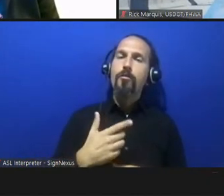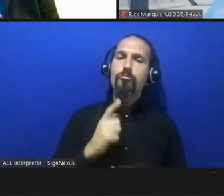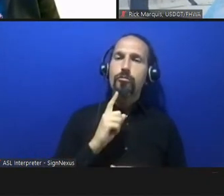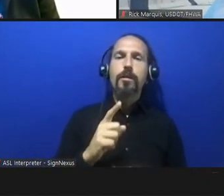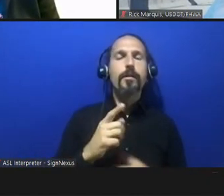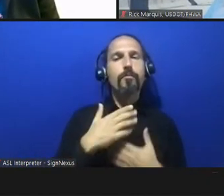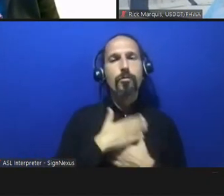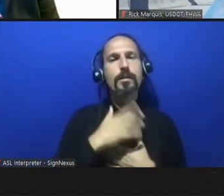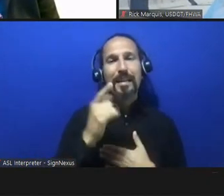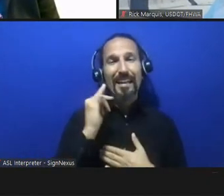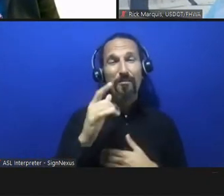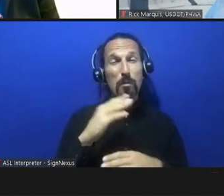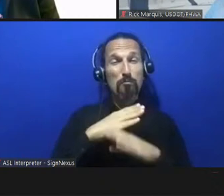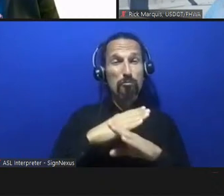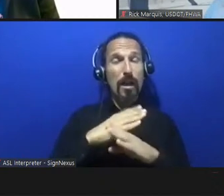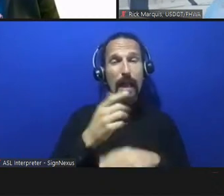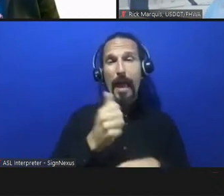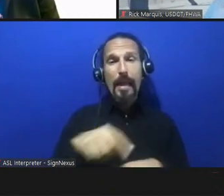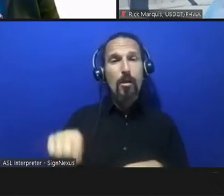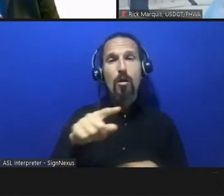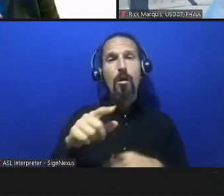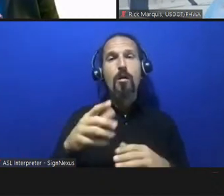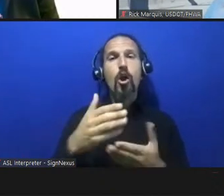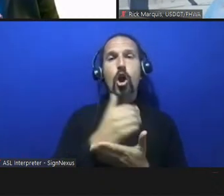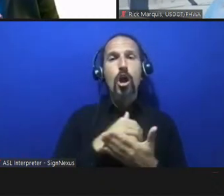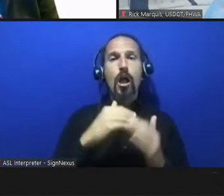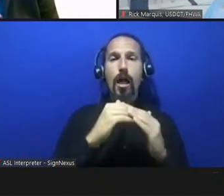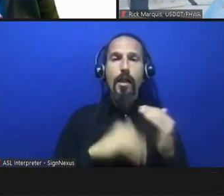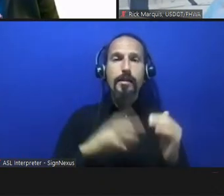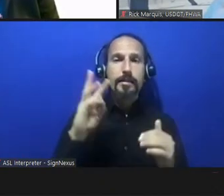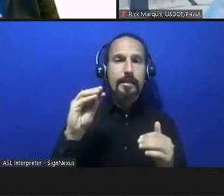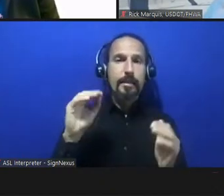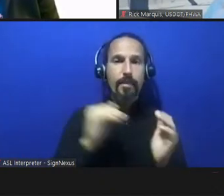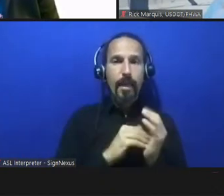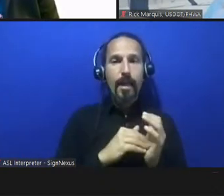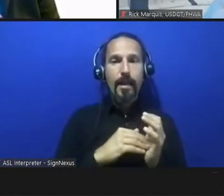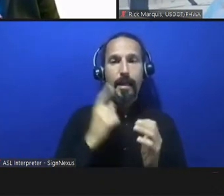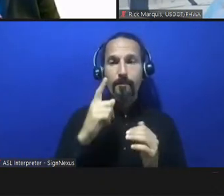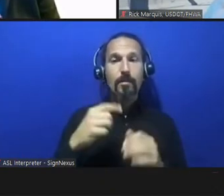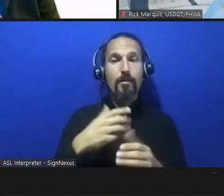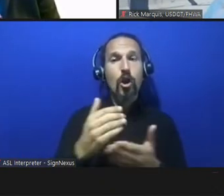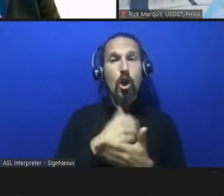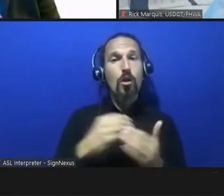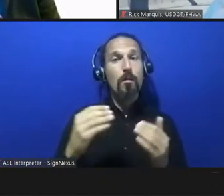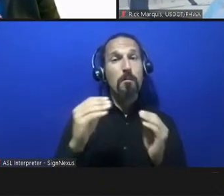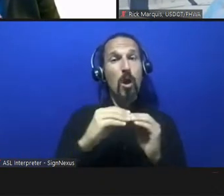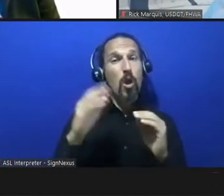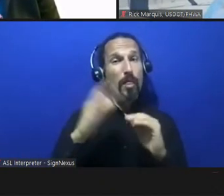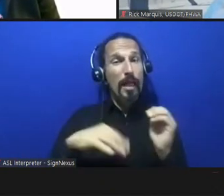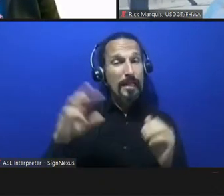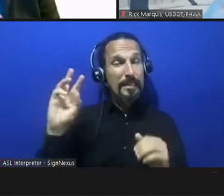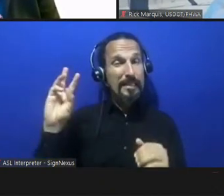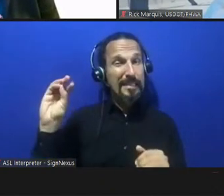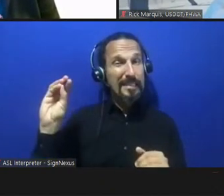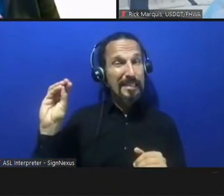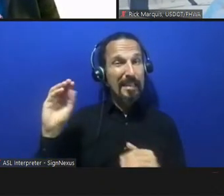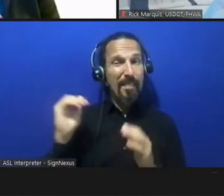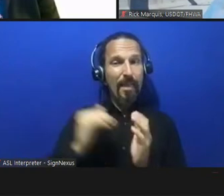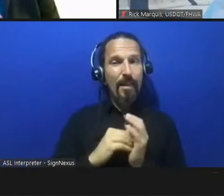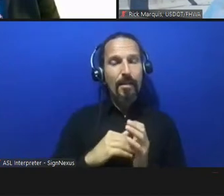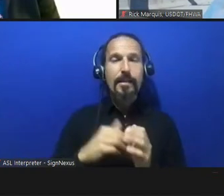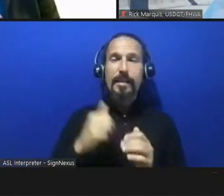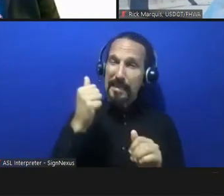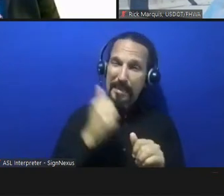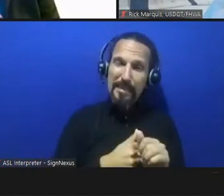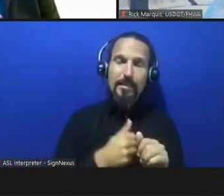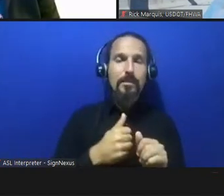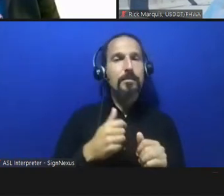60 000 a year but as anyone who lives in new york city can detest uh folks who make more than that you know uh it's still every penny counts